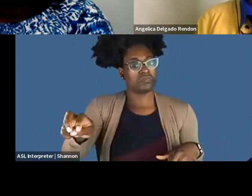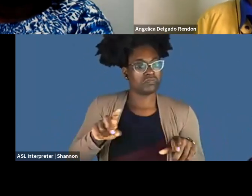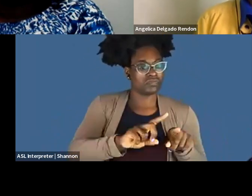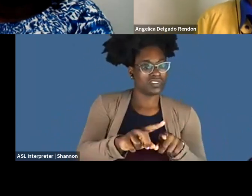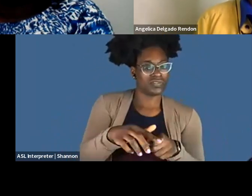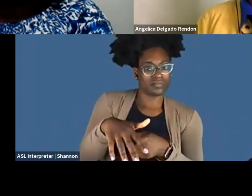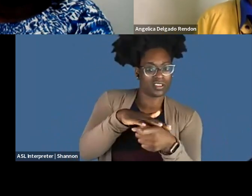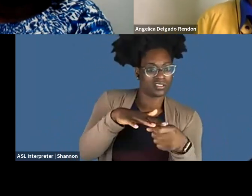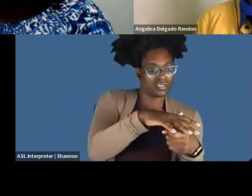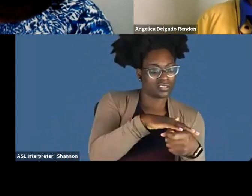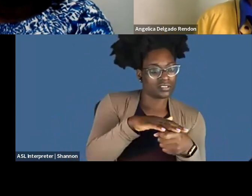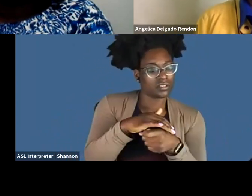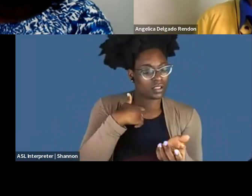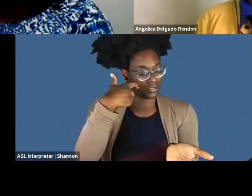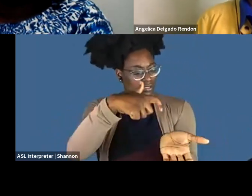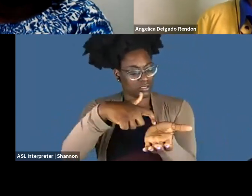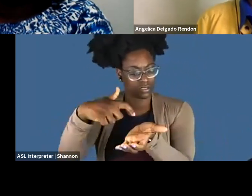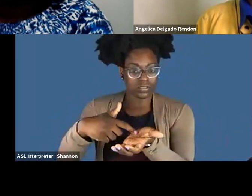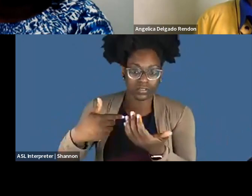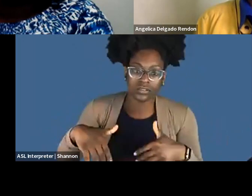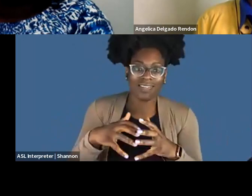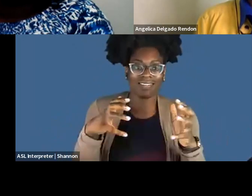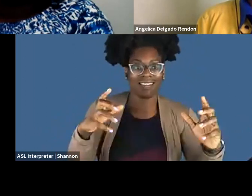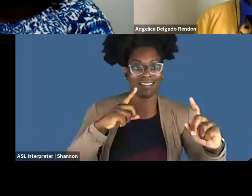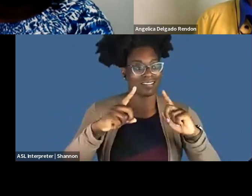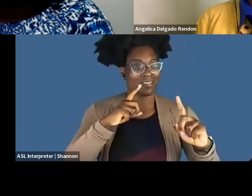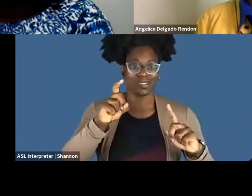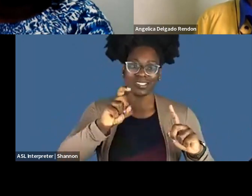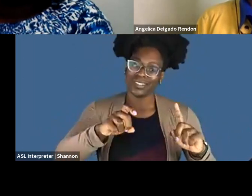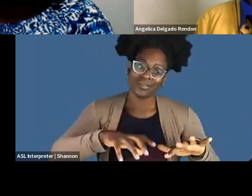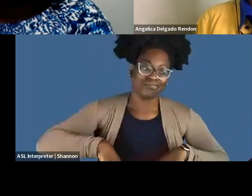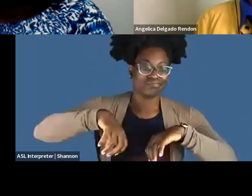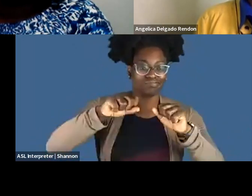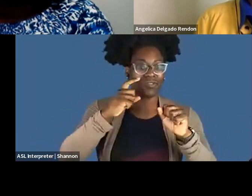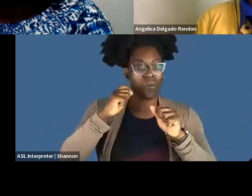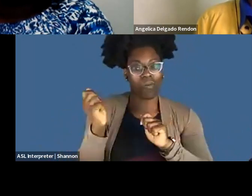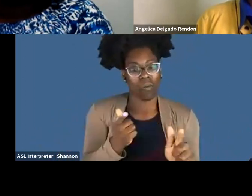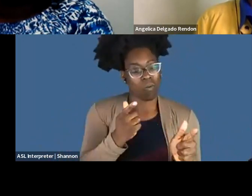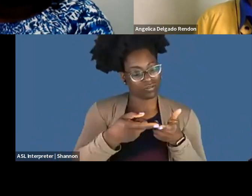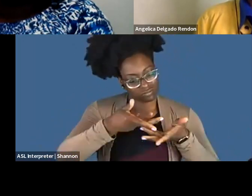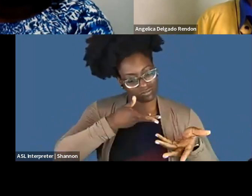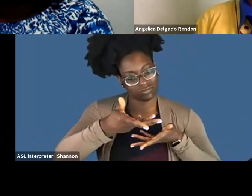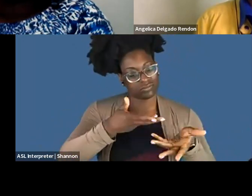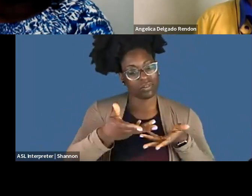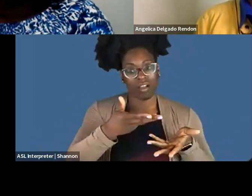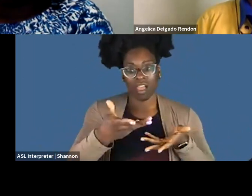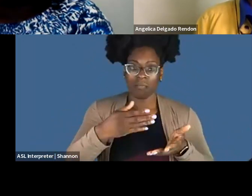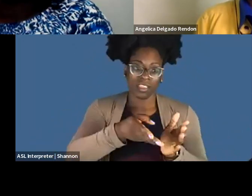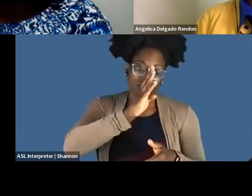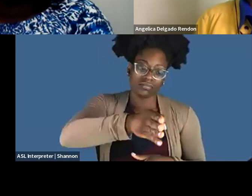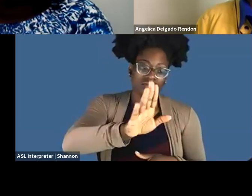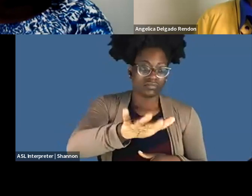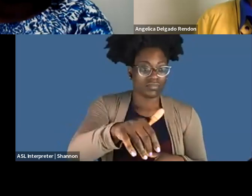and understanding and creating space for everybody to say, this is what I'm working with and this is what I